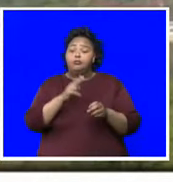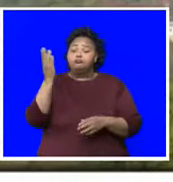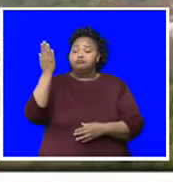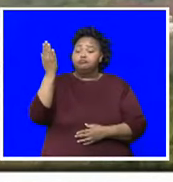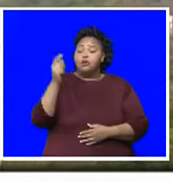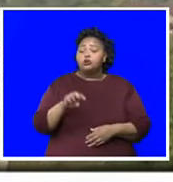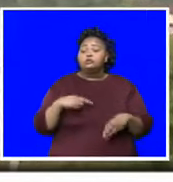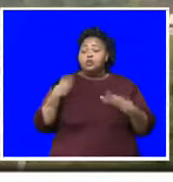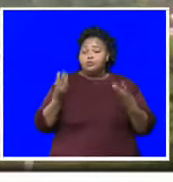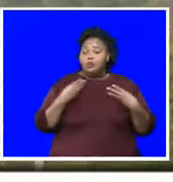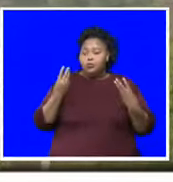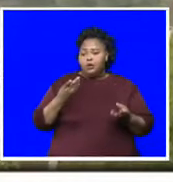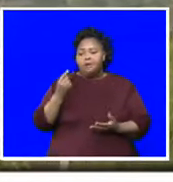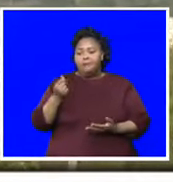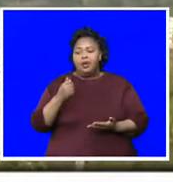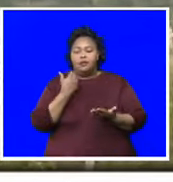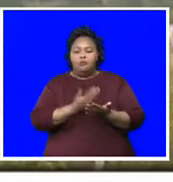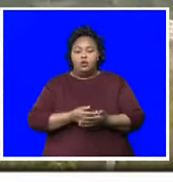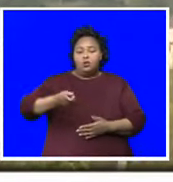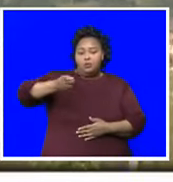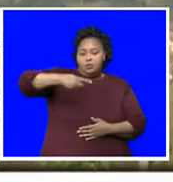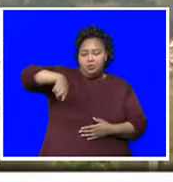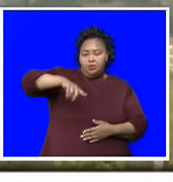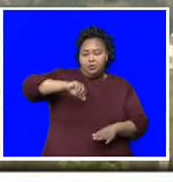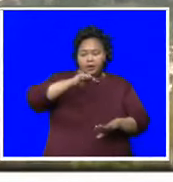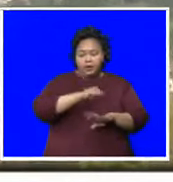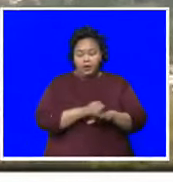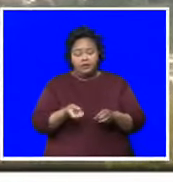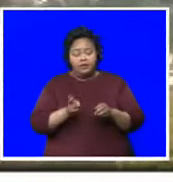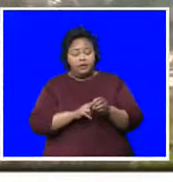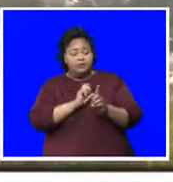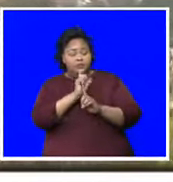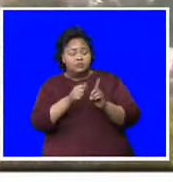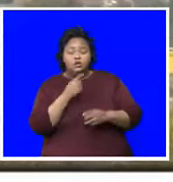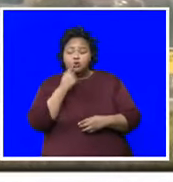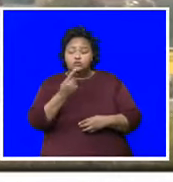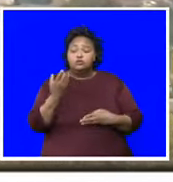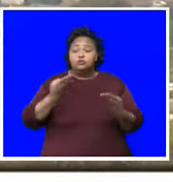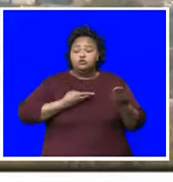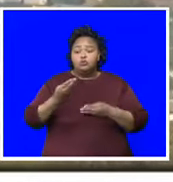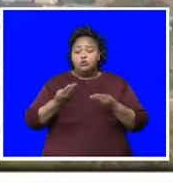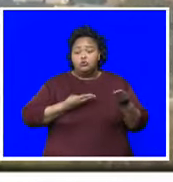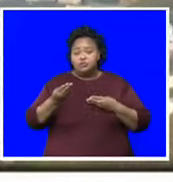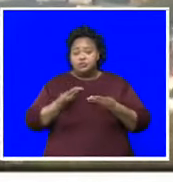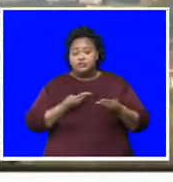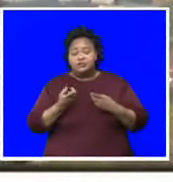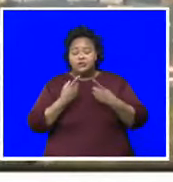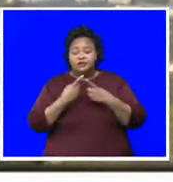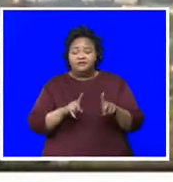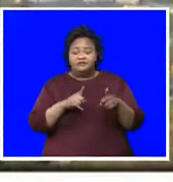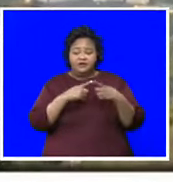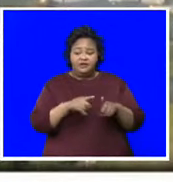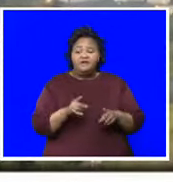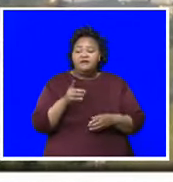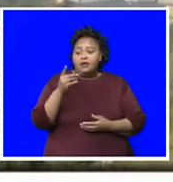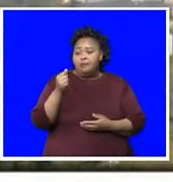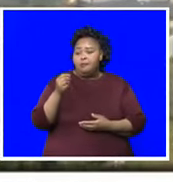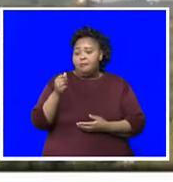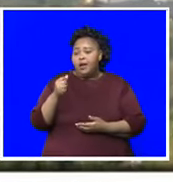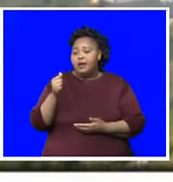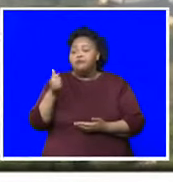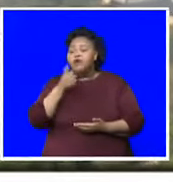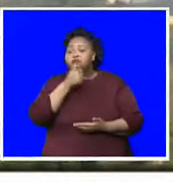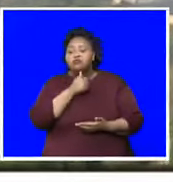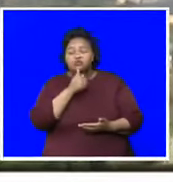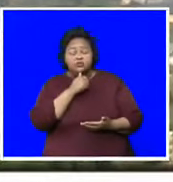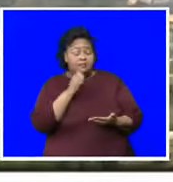Maswati are able to repay this fund, and he also stated that entrepreneurs have been able to utilize this fund as they